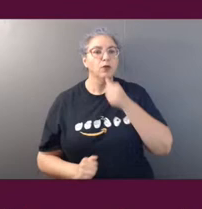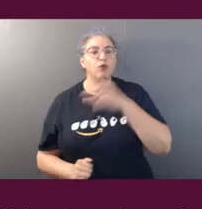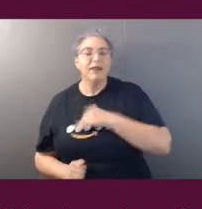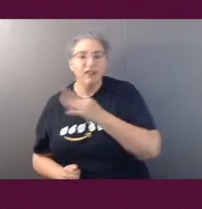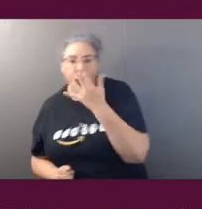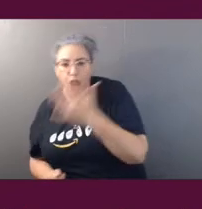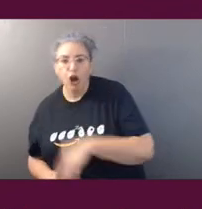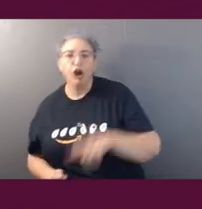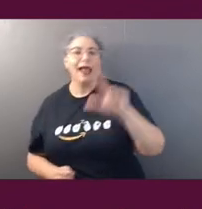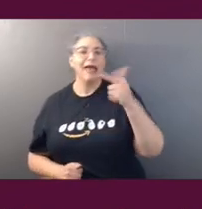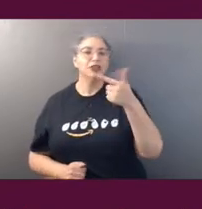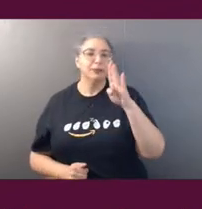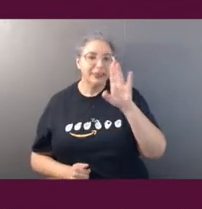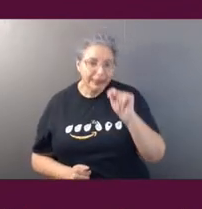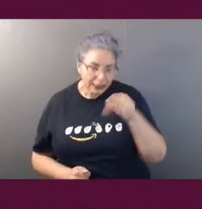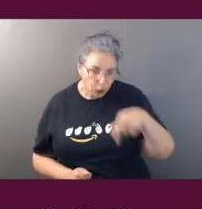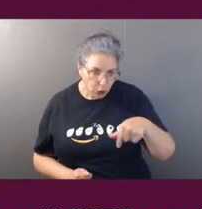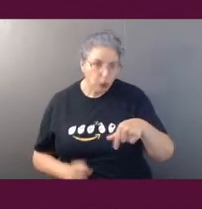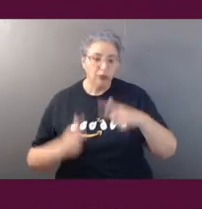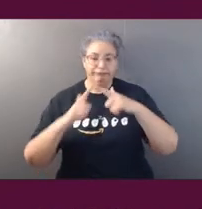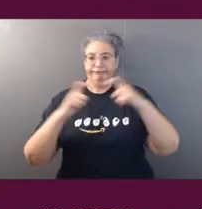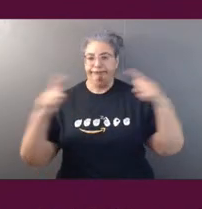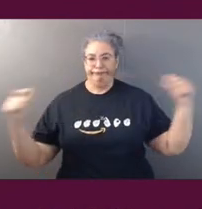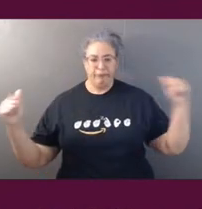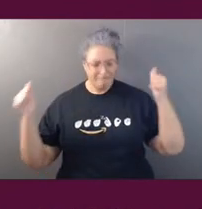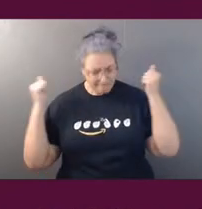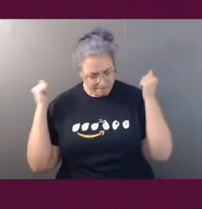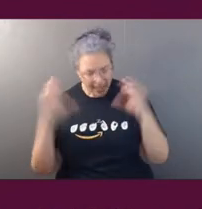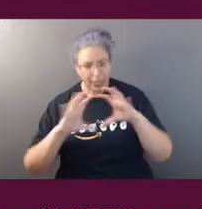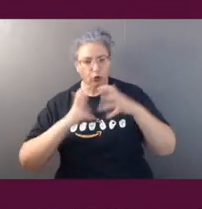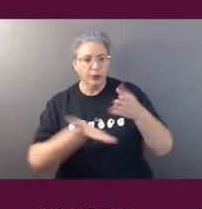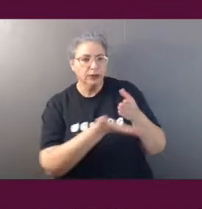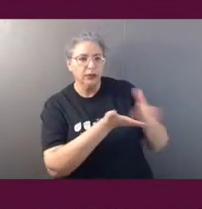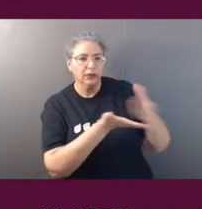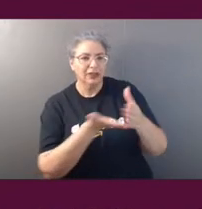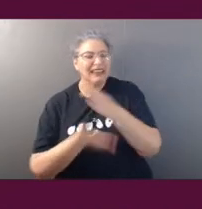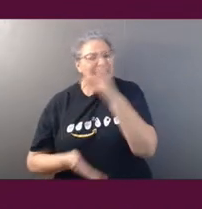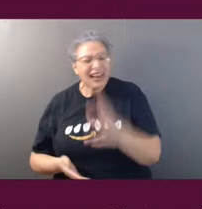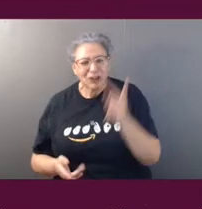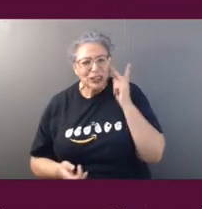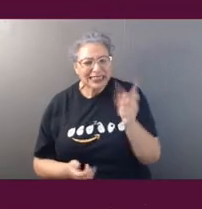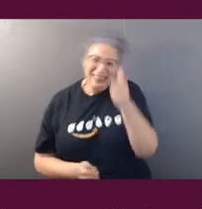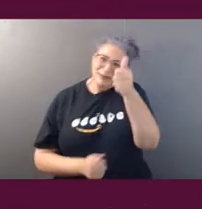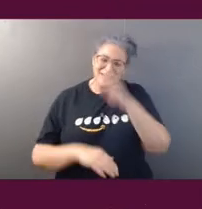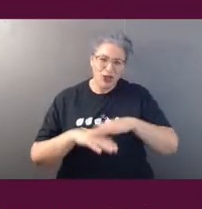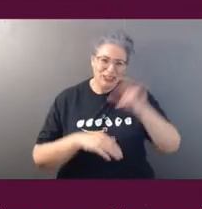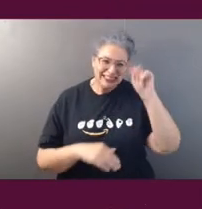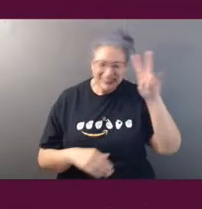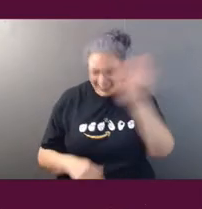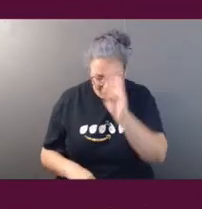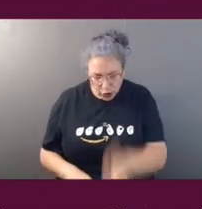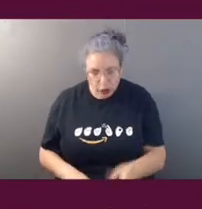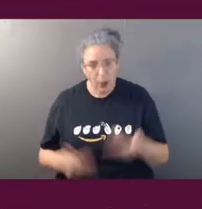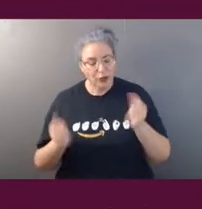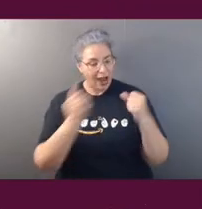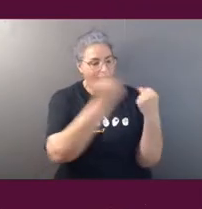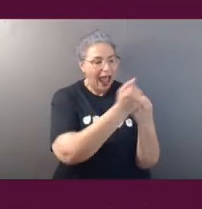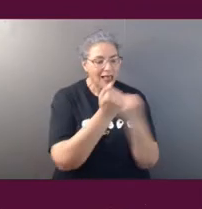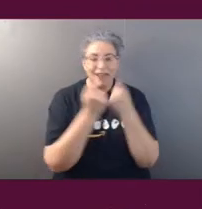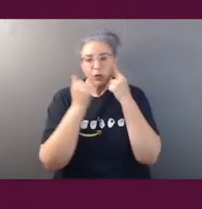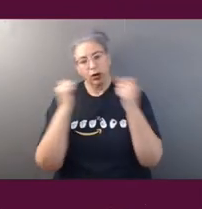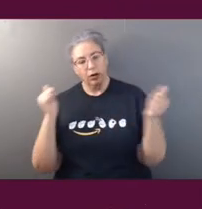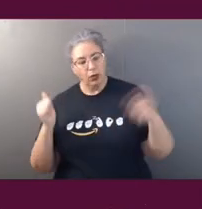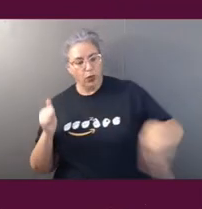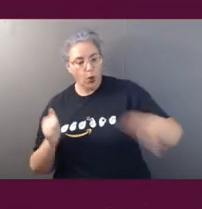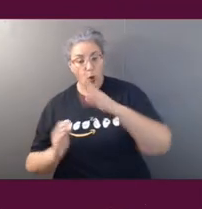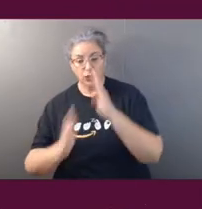LGBTQ people and on, so many disenfranchised groups that never get to see themselves, right? So I try to be an ally to those of which communities I'm